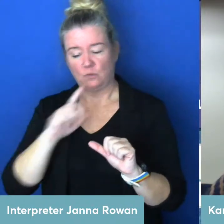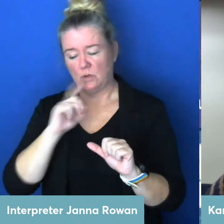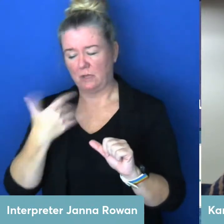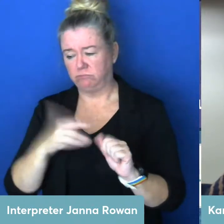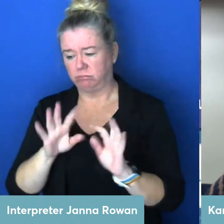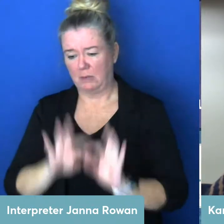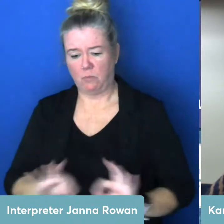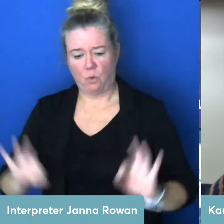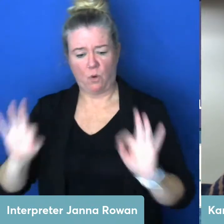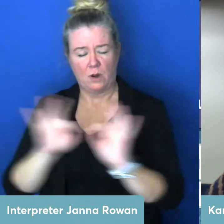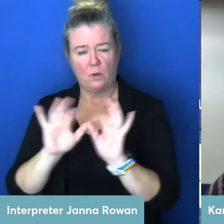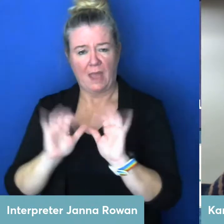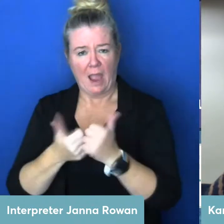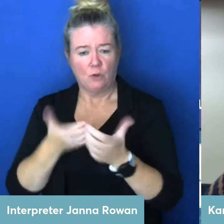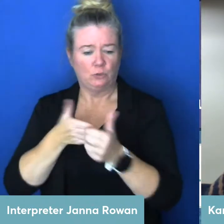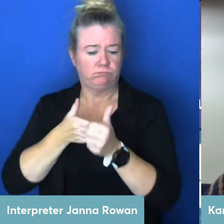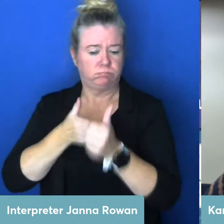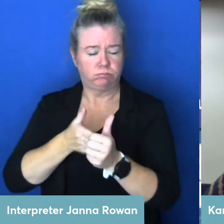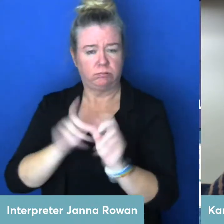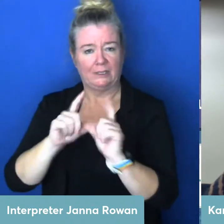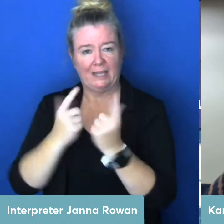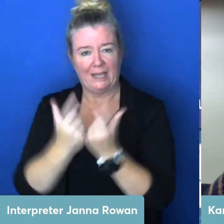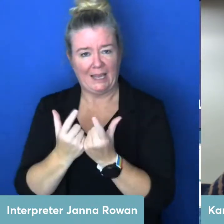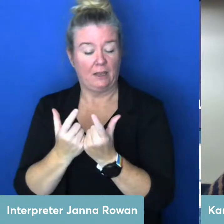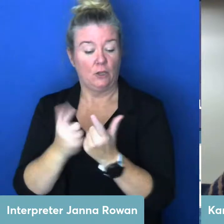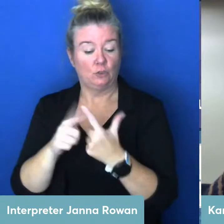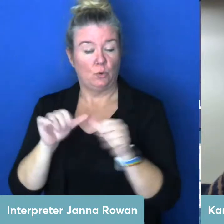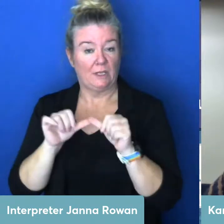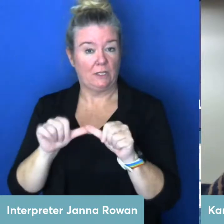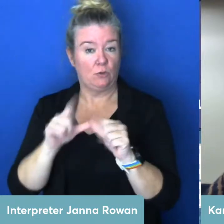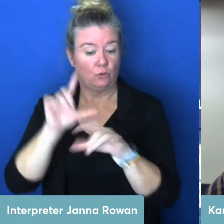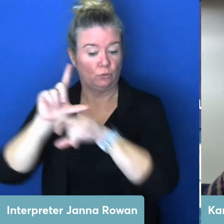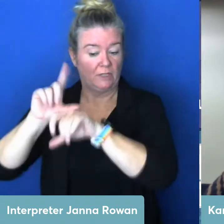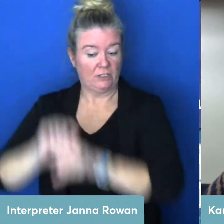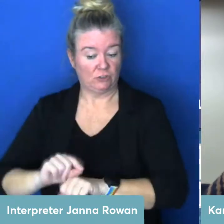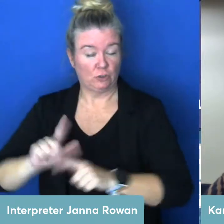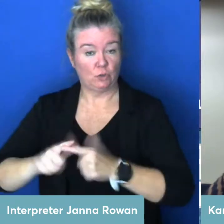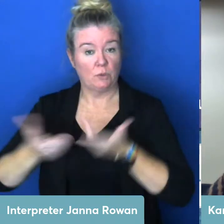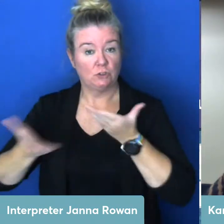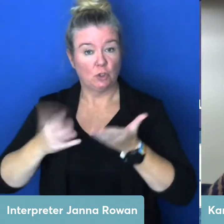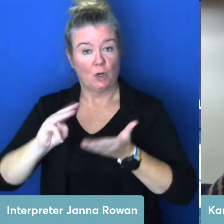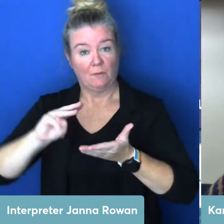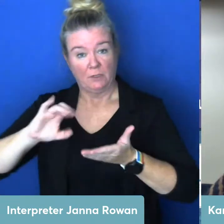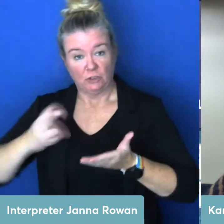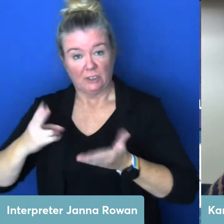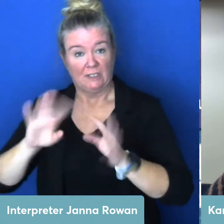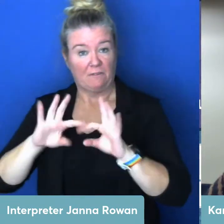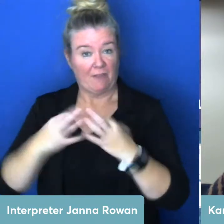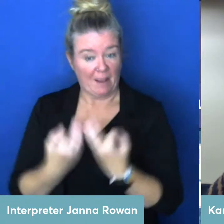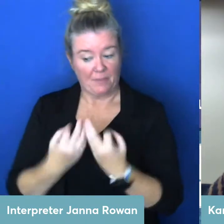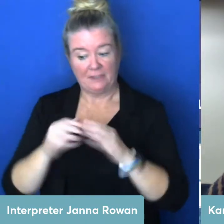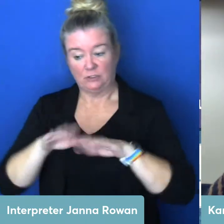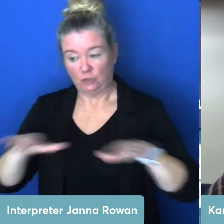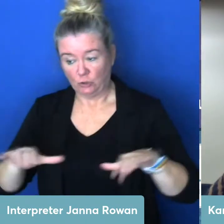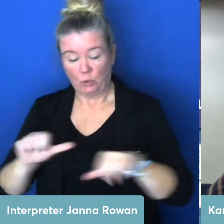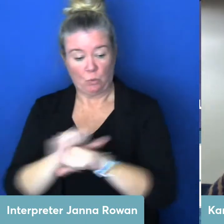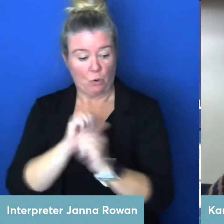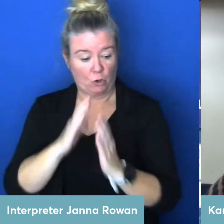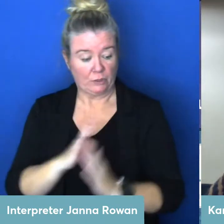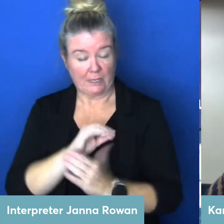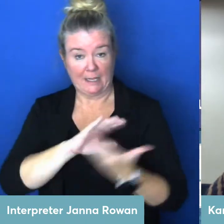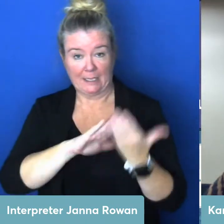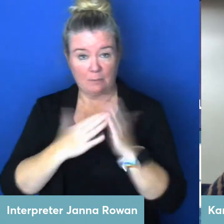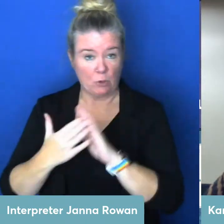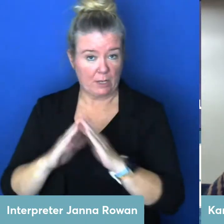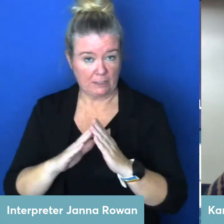instrumental in directing the league as we continue the tradition of serving Michigan's families, children, workers, and